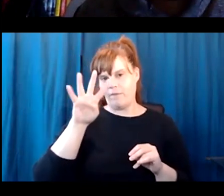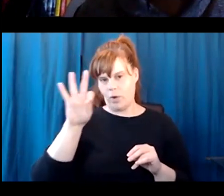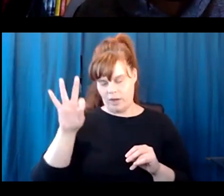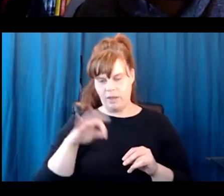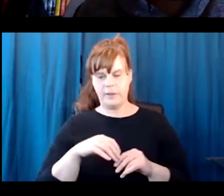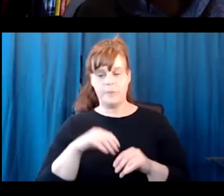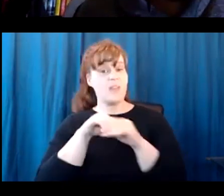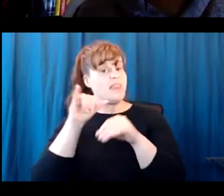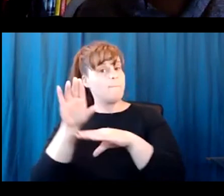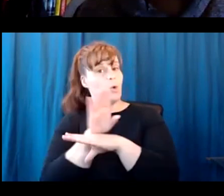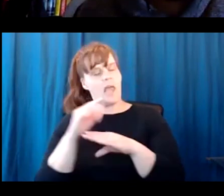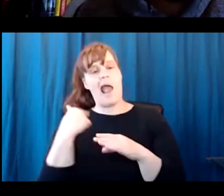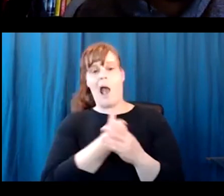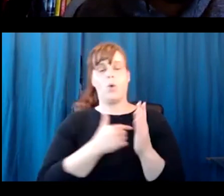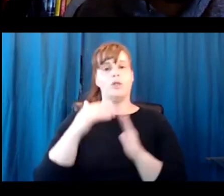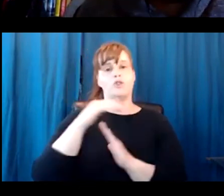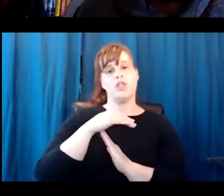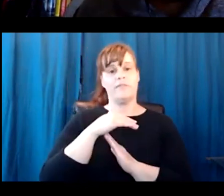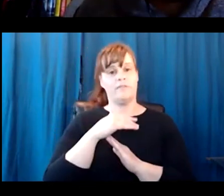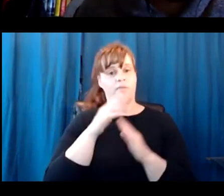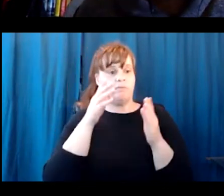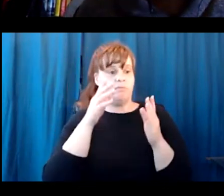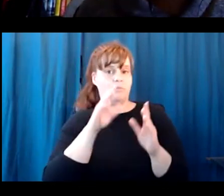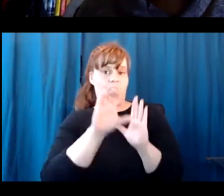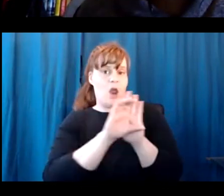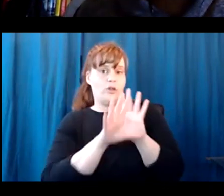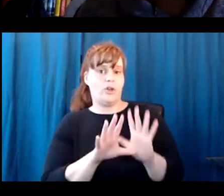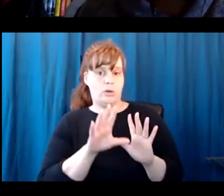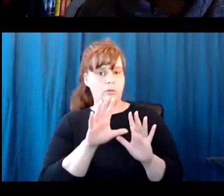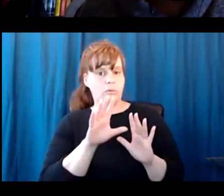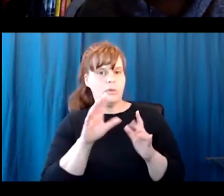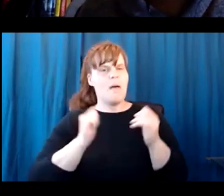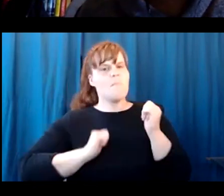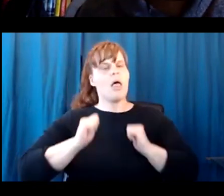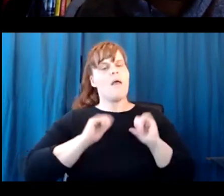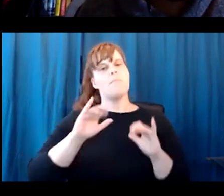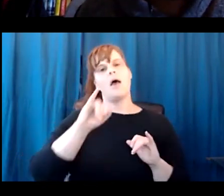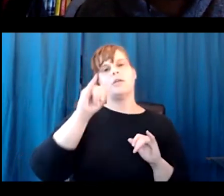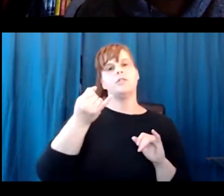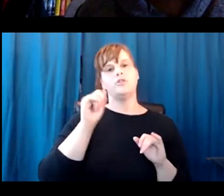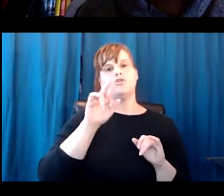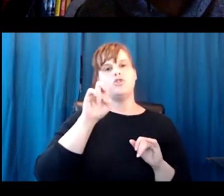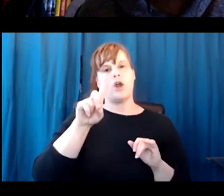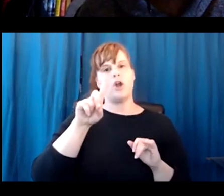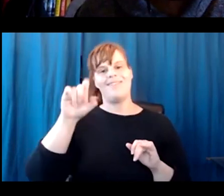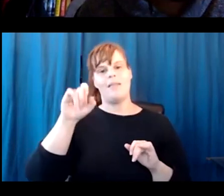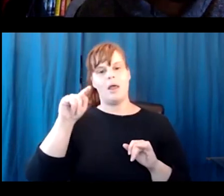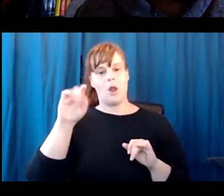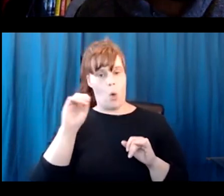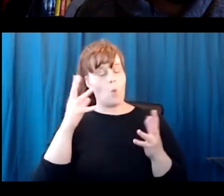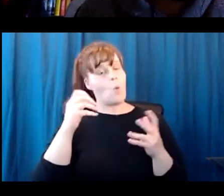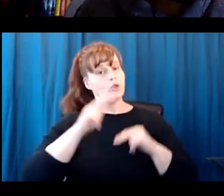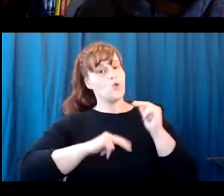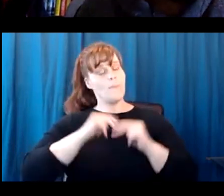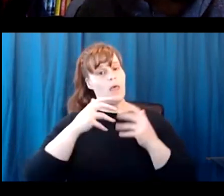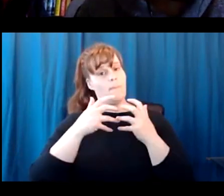chief antagonist, played by Jared Leto, seeks to build a workforce that self-replicates. Machines